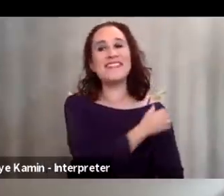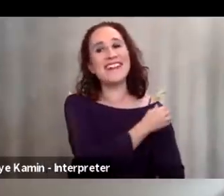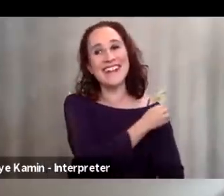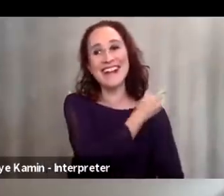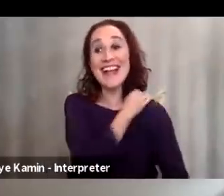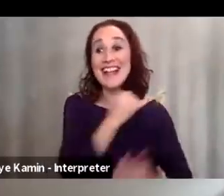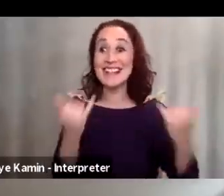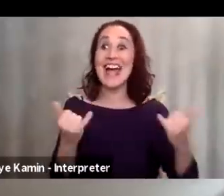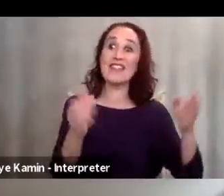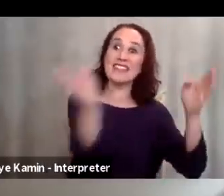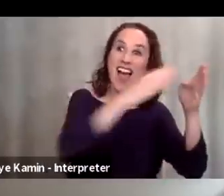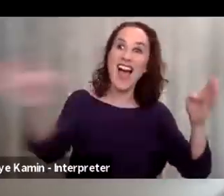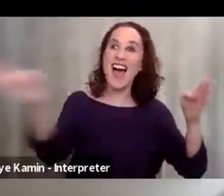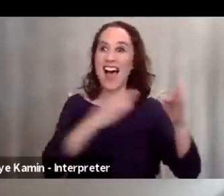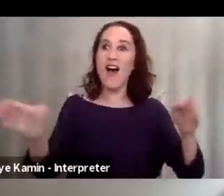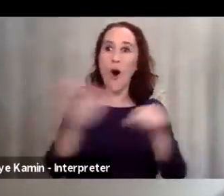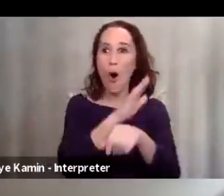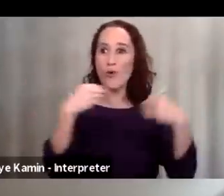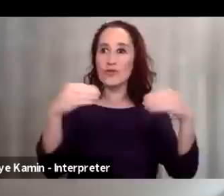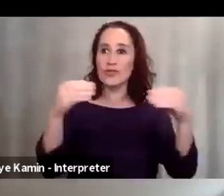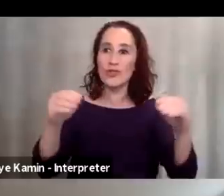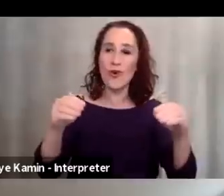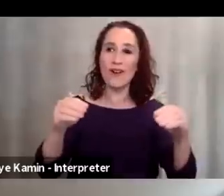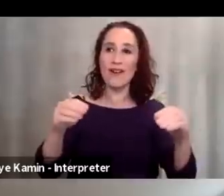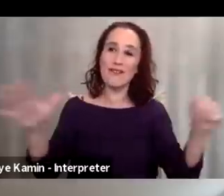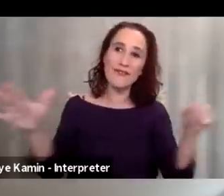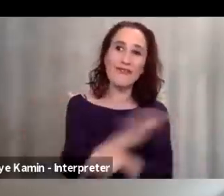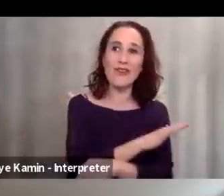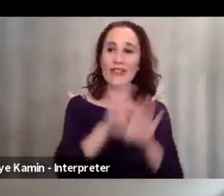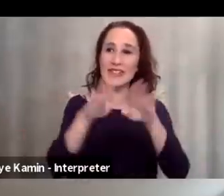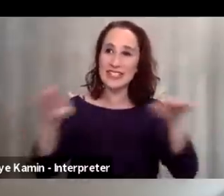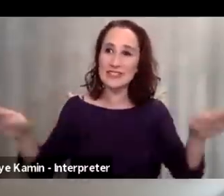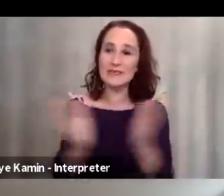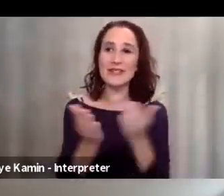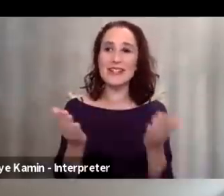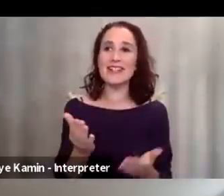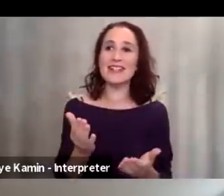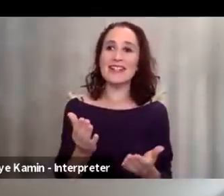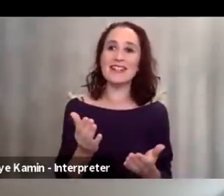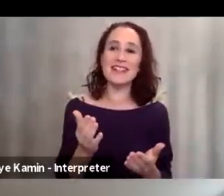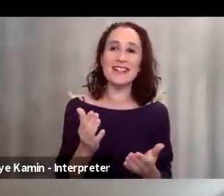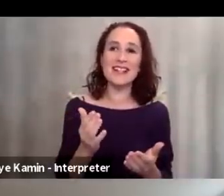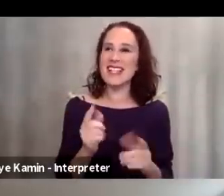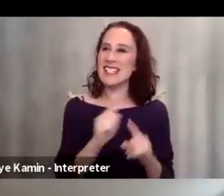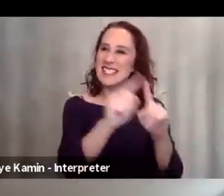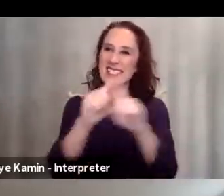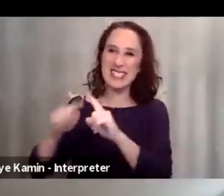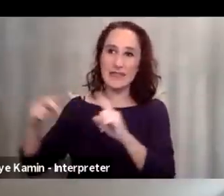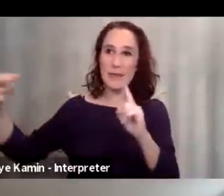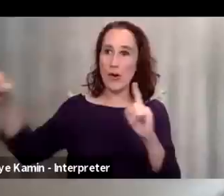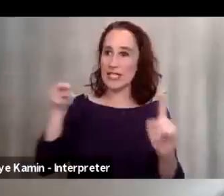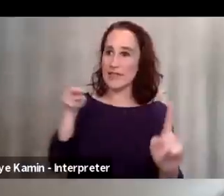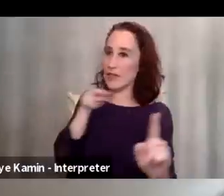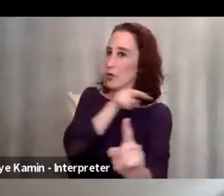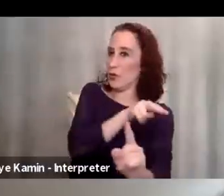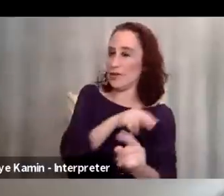you know, now there's like entire stores just dedicated to them, and there's the zillion points of view, and I love that. But I think the